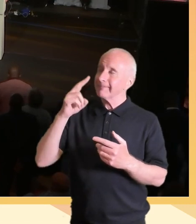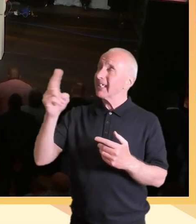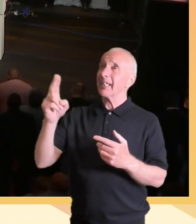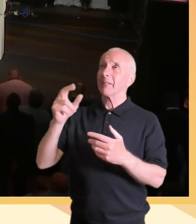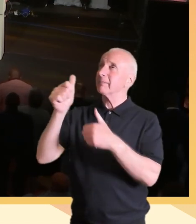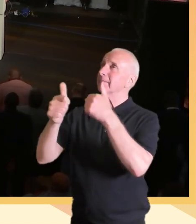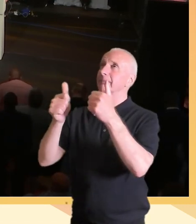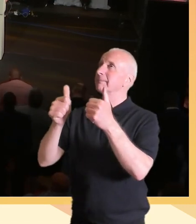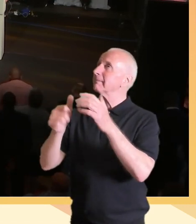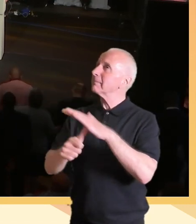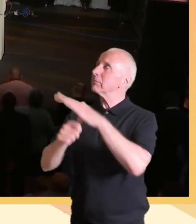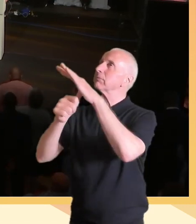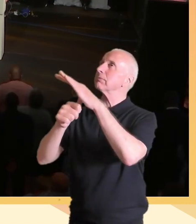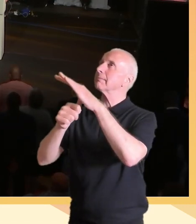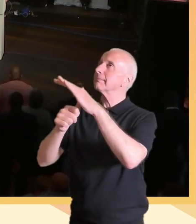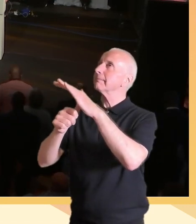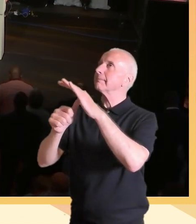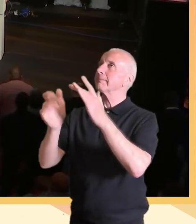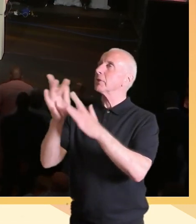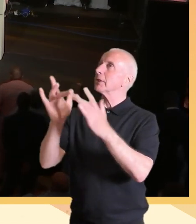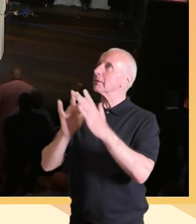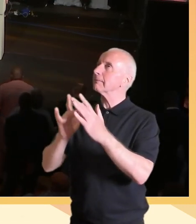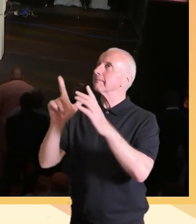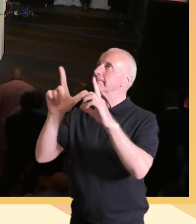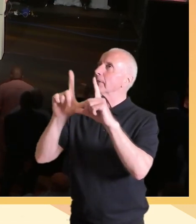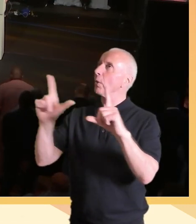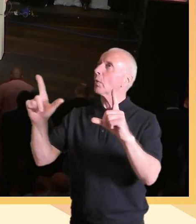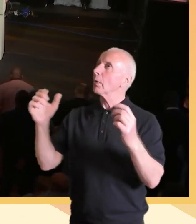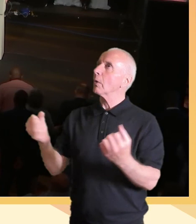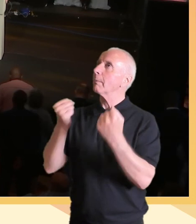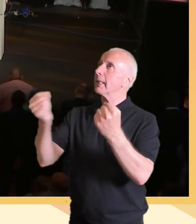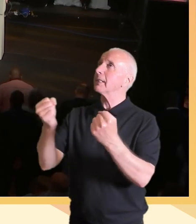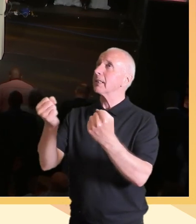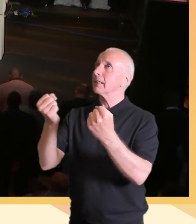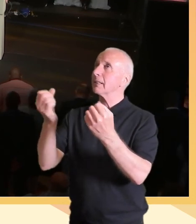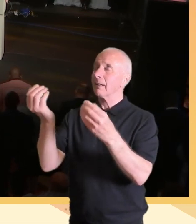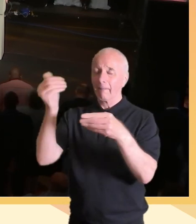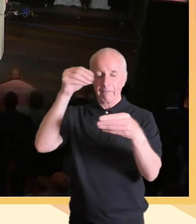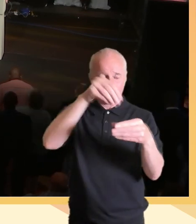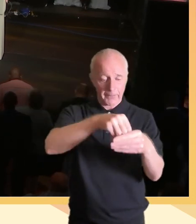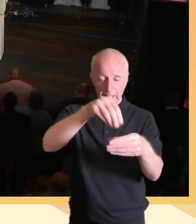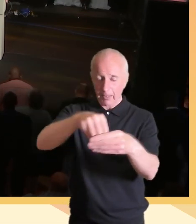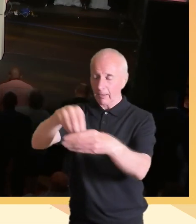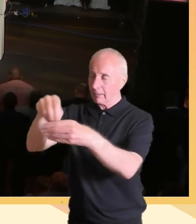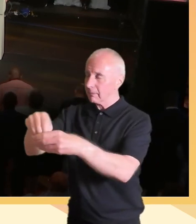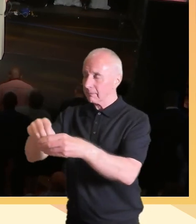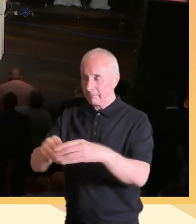other names. Lord Almighty, fill them with your Holy Spirit, that they may serve, trust, and